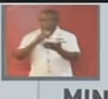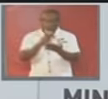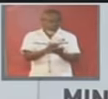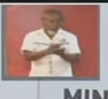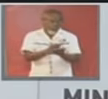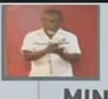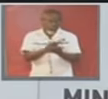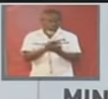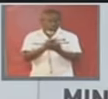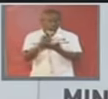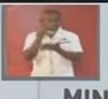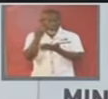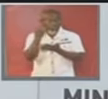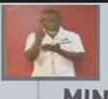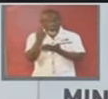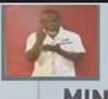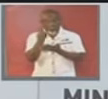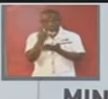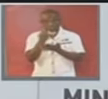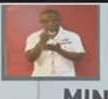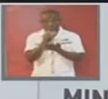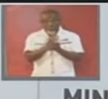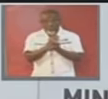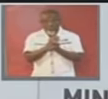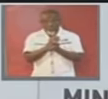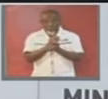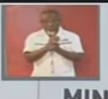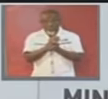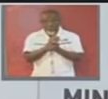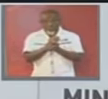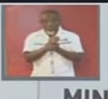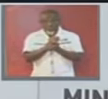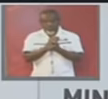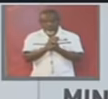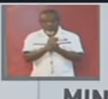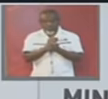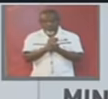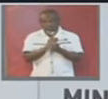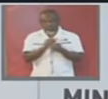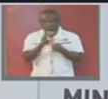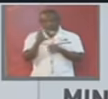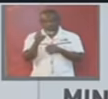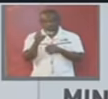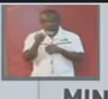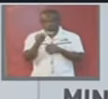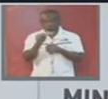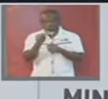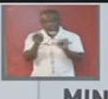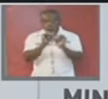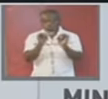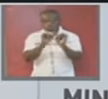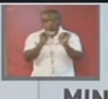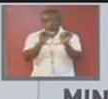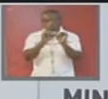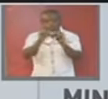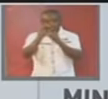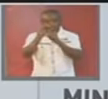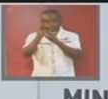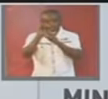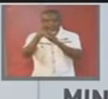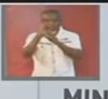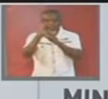to be approved for global use. So that's the short answer, no, and the long answer, I give you the list